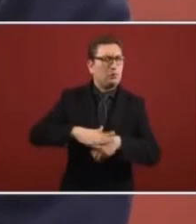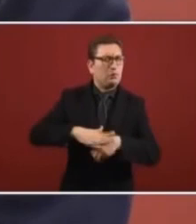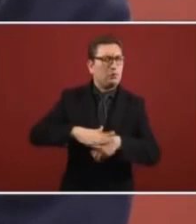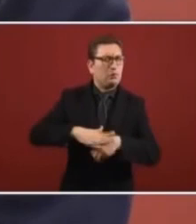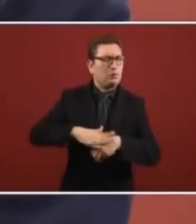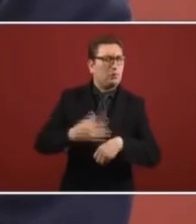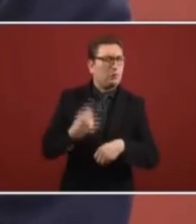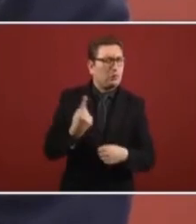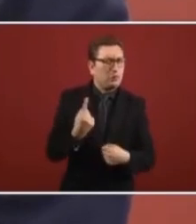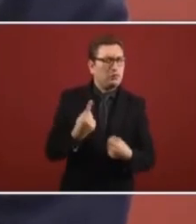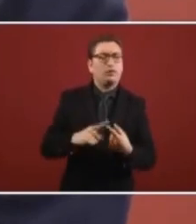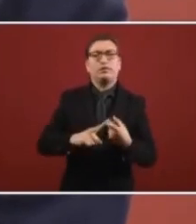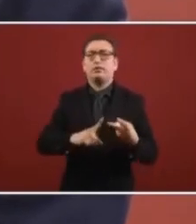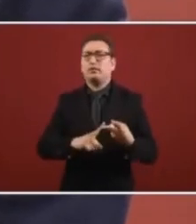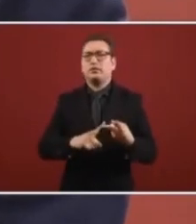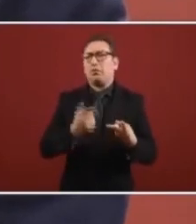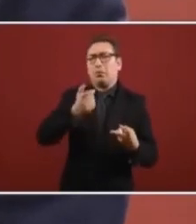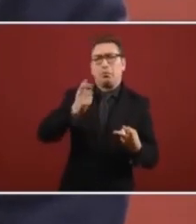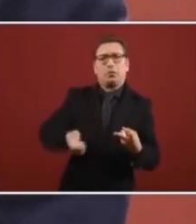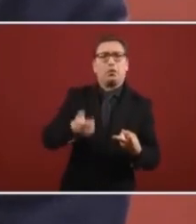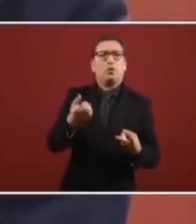service cost?